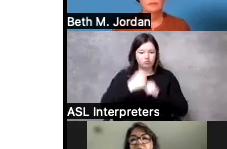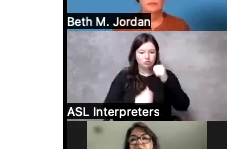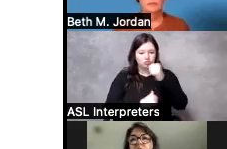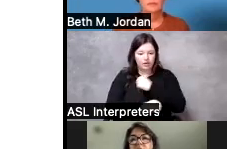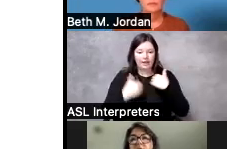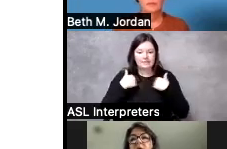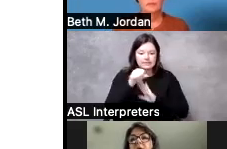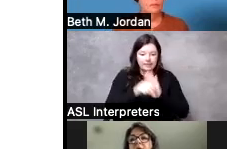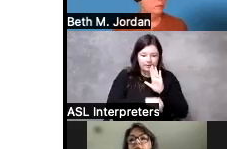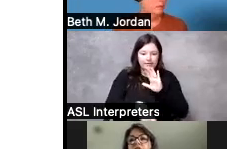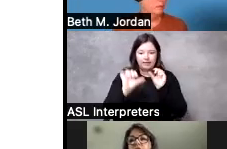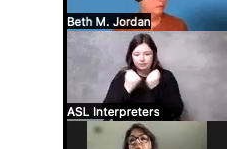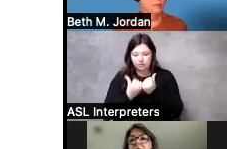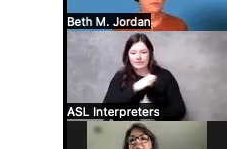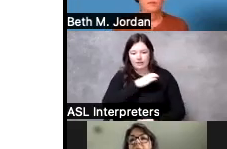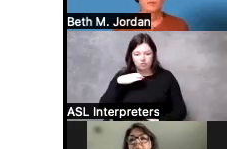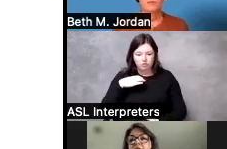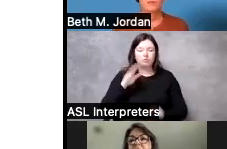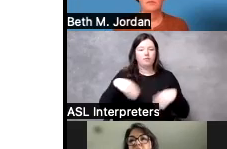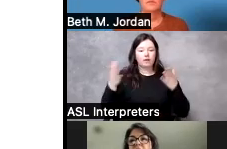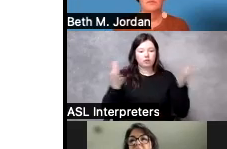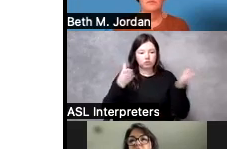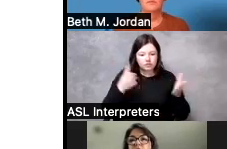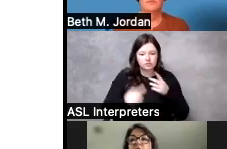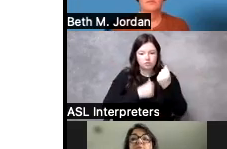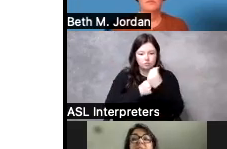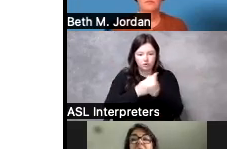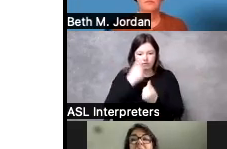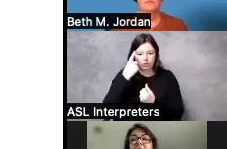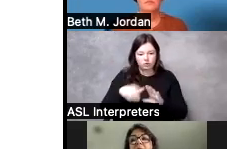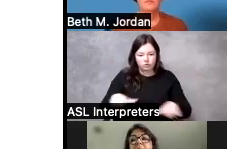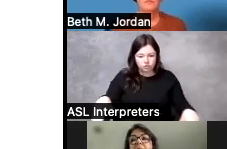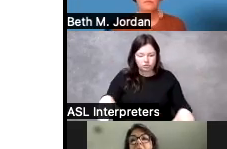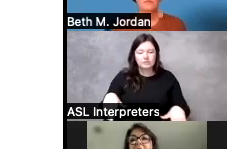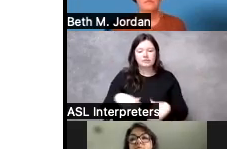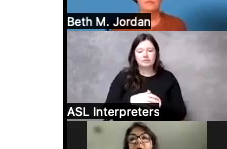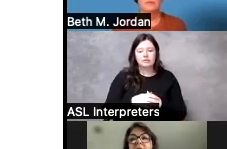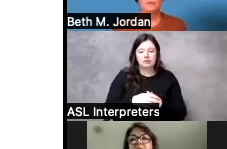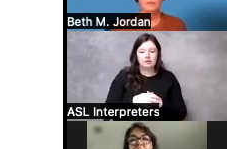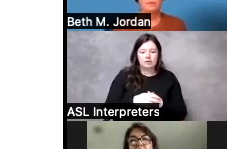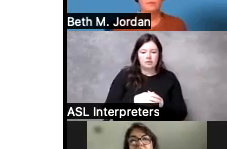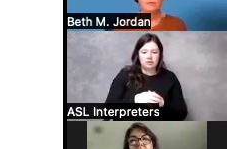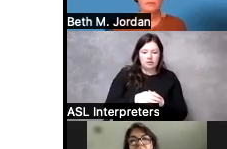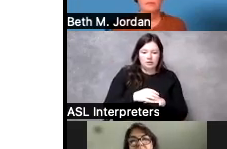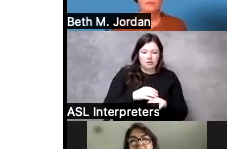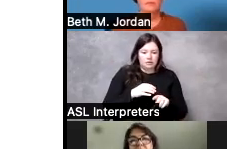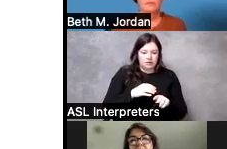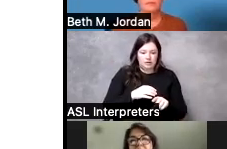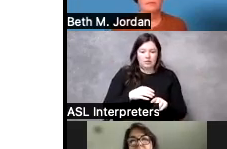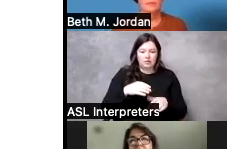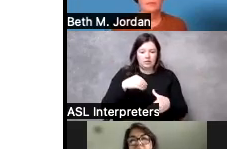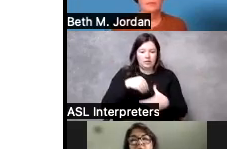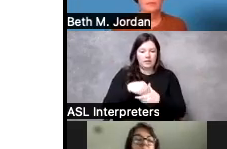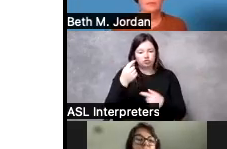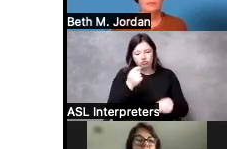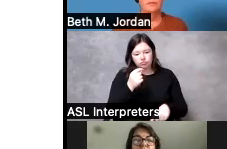Services and Supports to Children and Transition Age Youth, or SEAC, as well as regional interagency